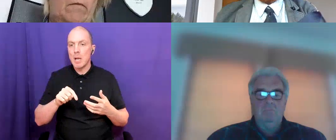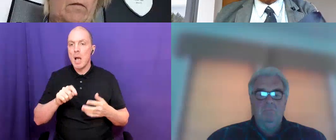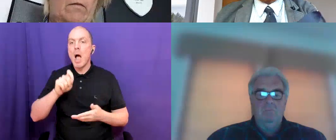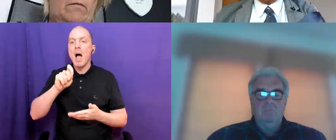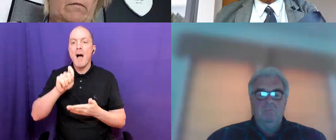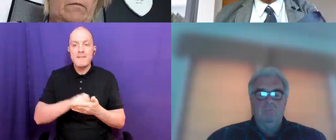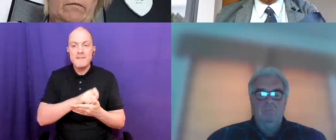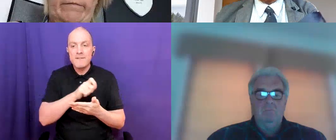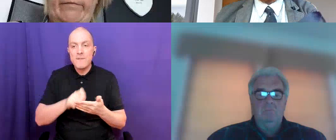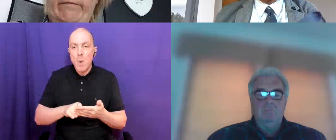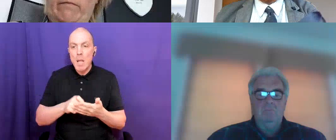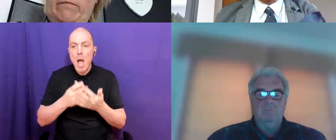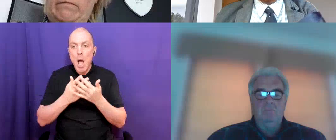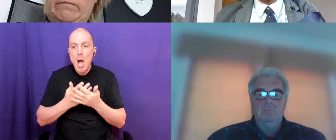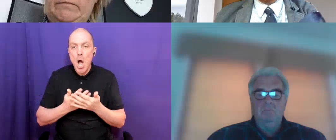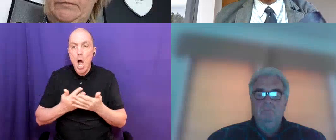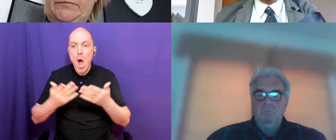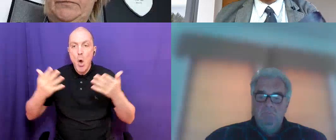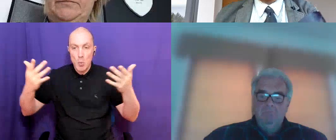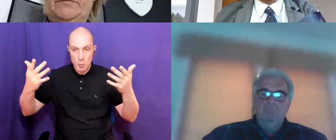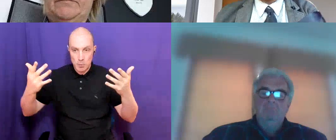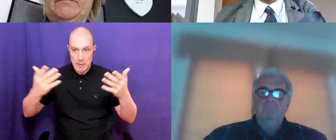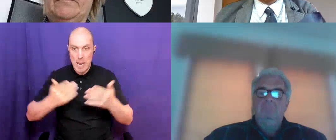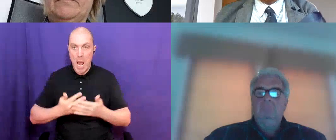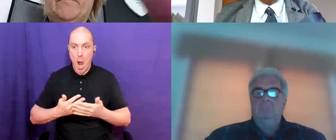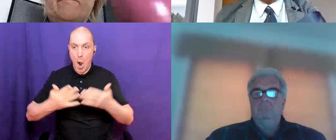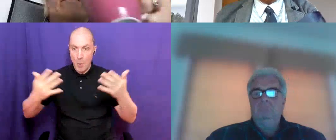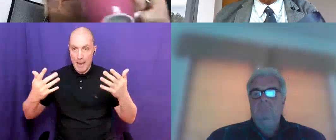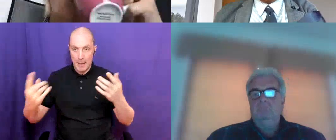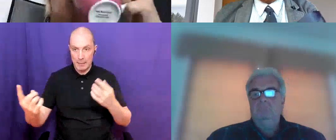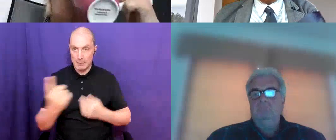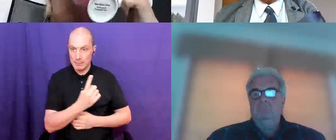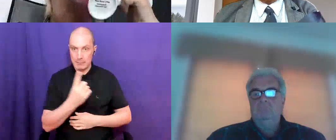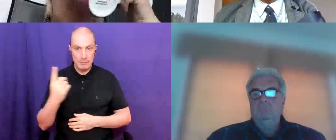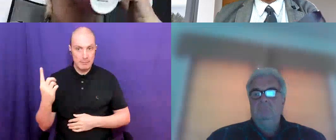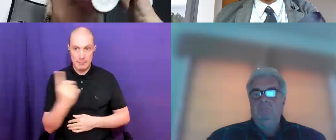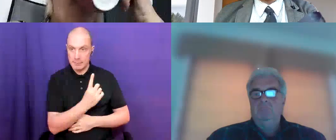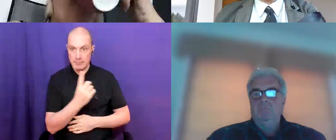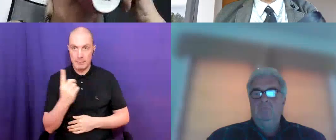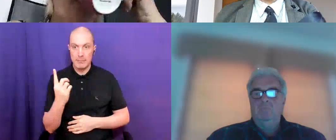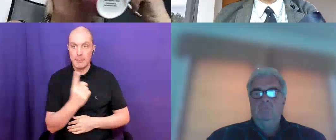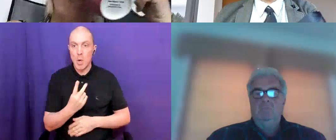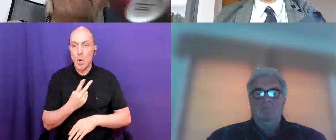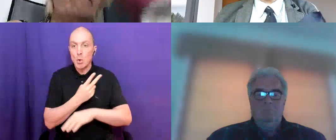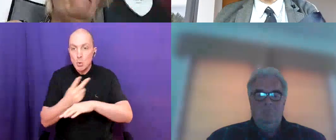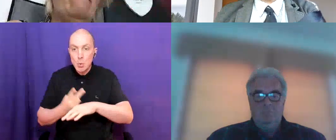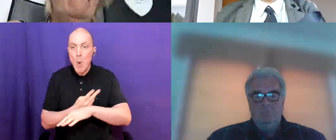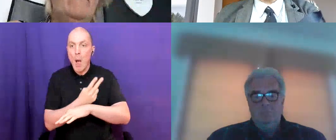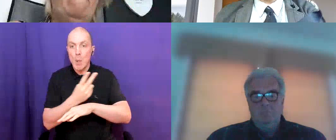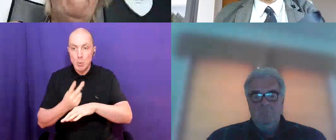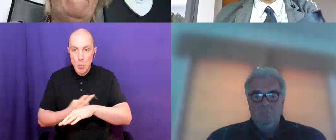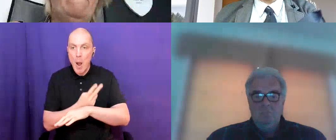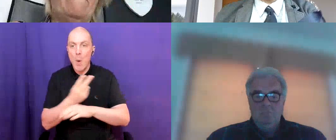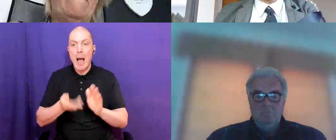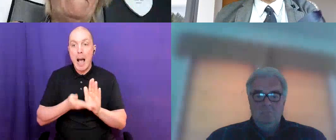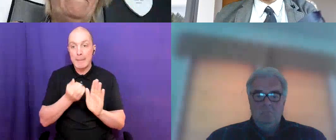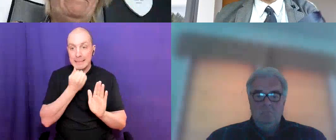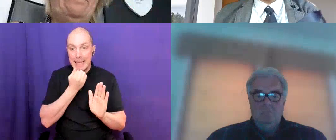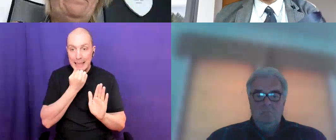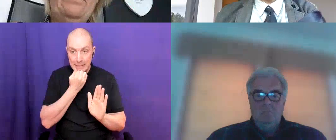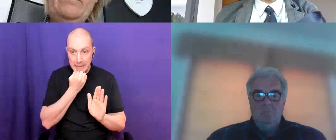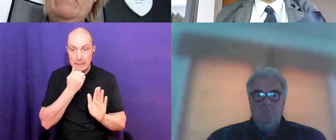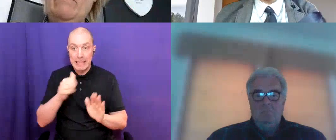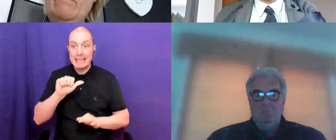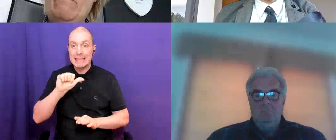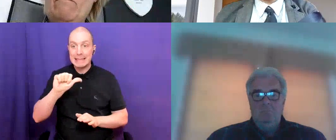2 hours. In relation to polling day issues, the election office will be open from 6 a.m. and any issues